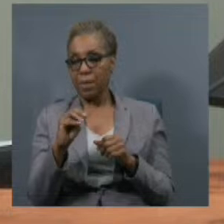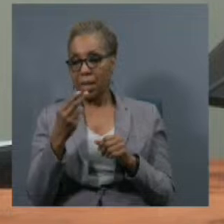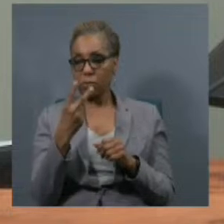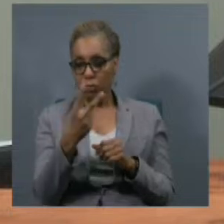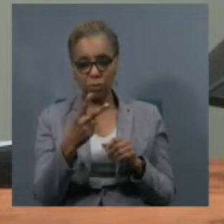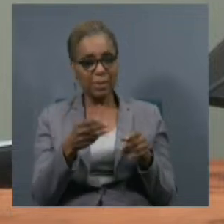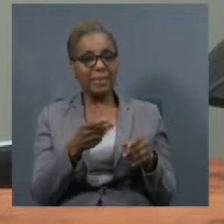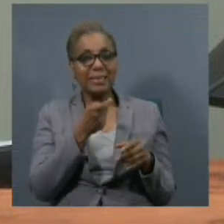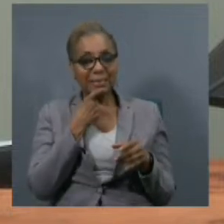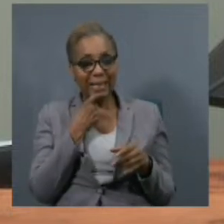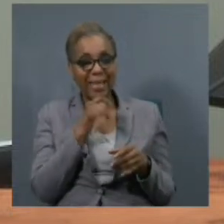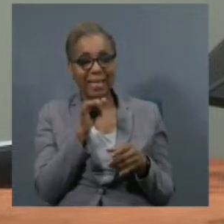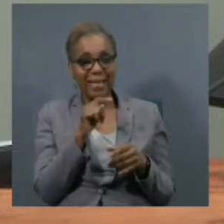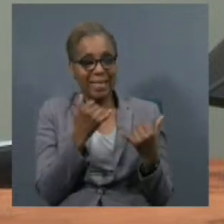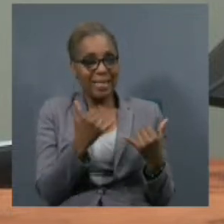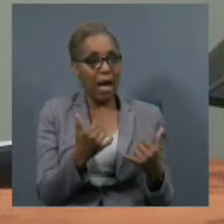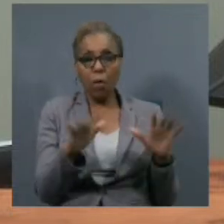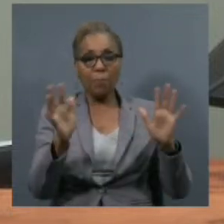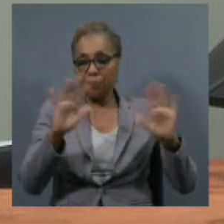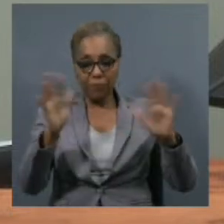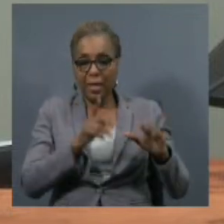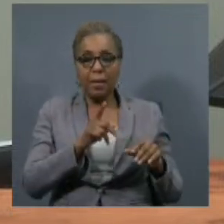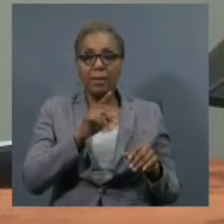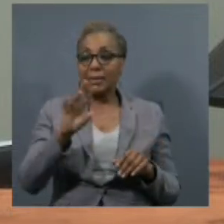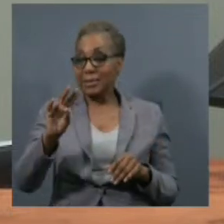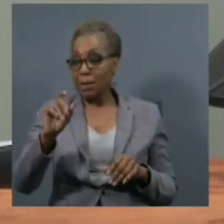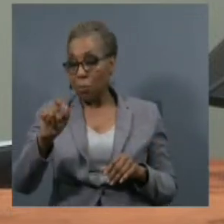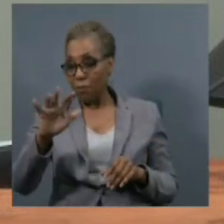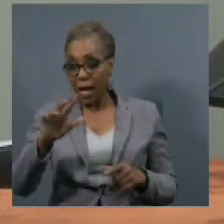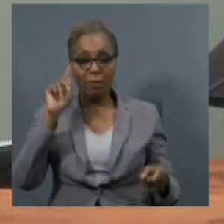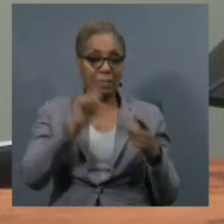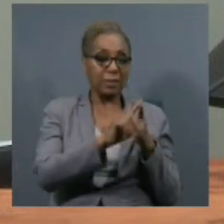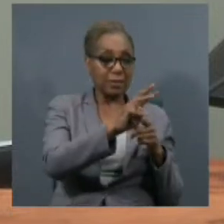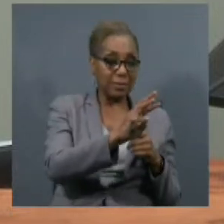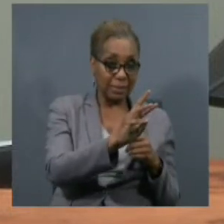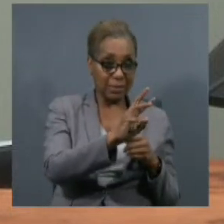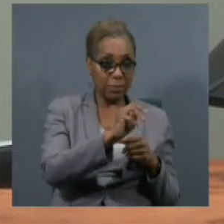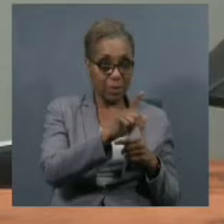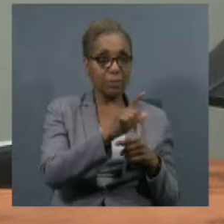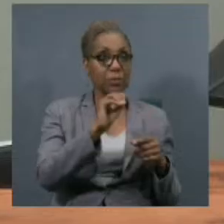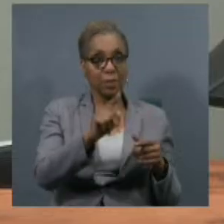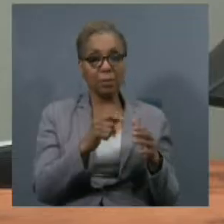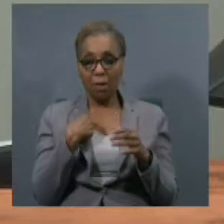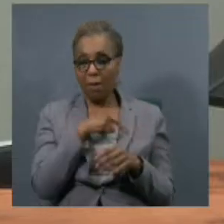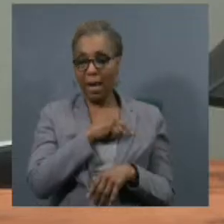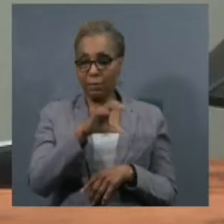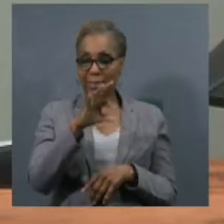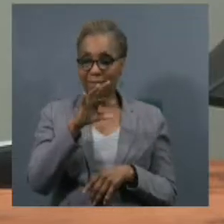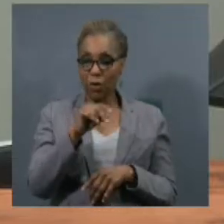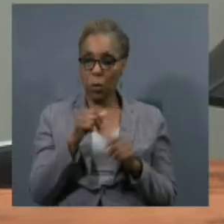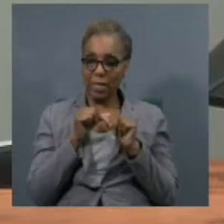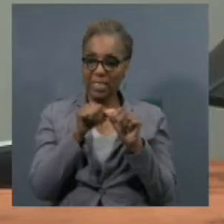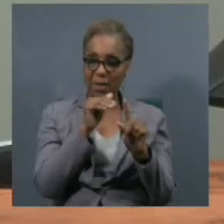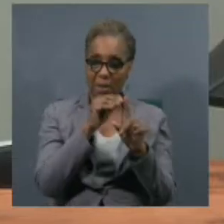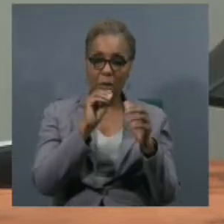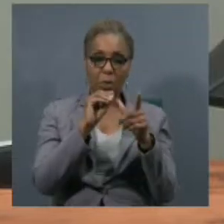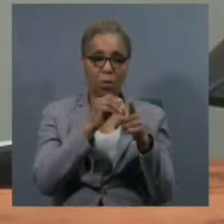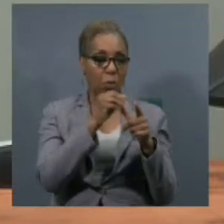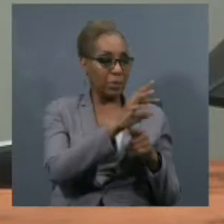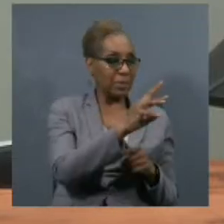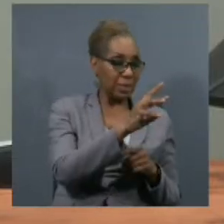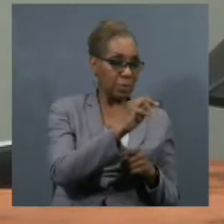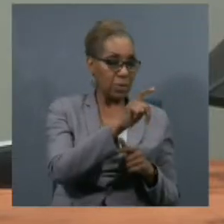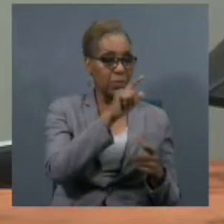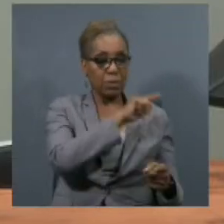arranged. If it needs to be, 7.5 to 6 million, as our CFO keeps reminding me, or if it needs to be from 6 million